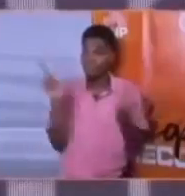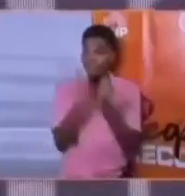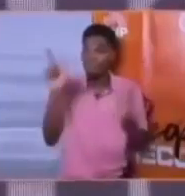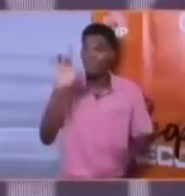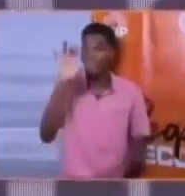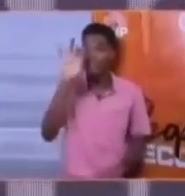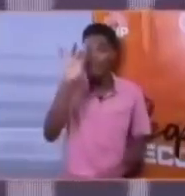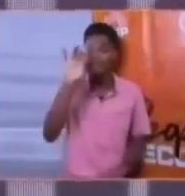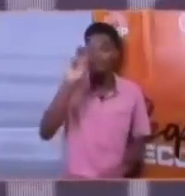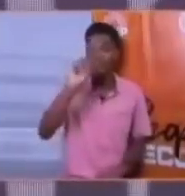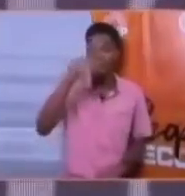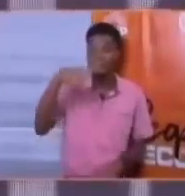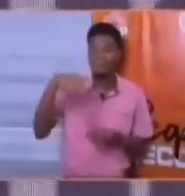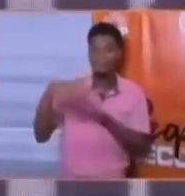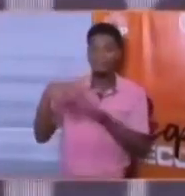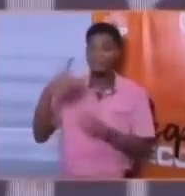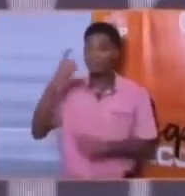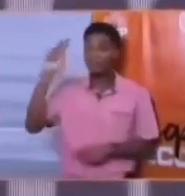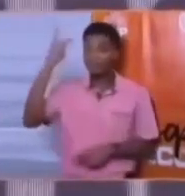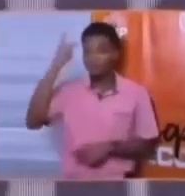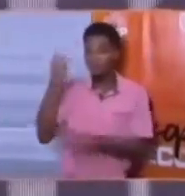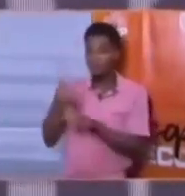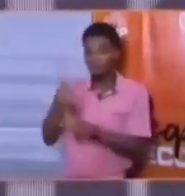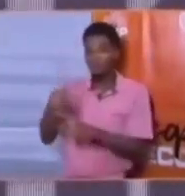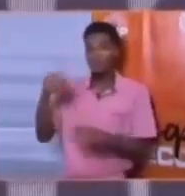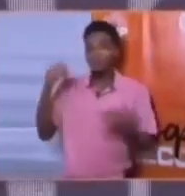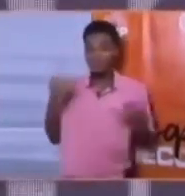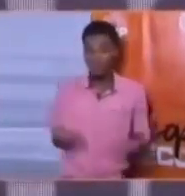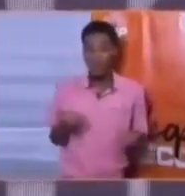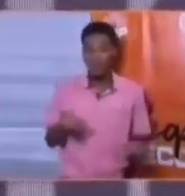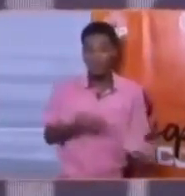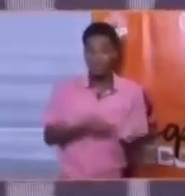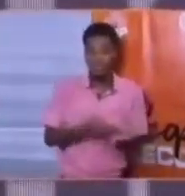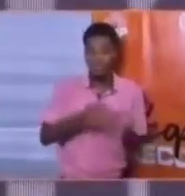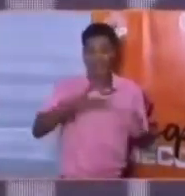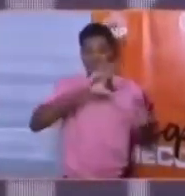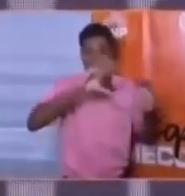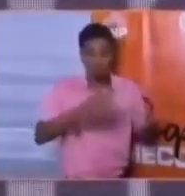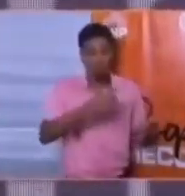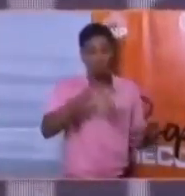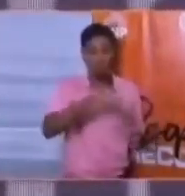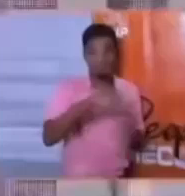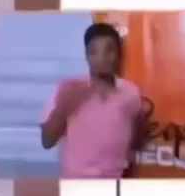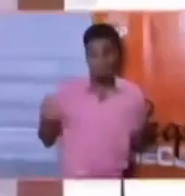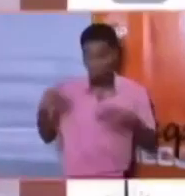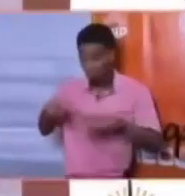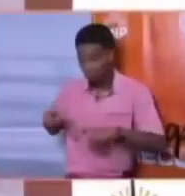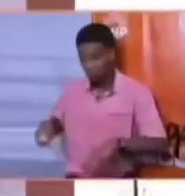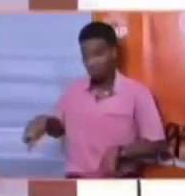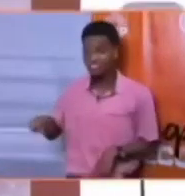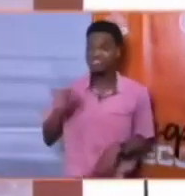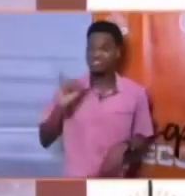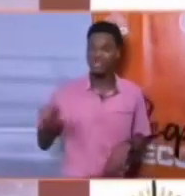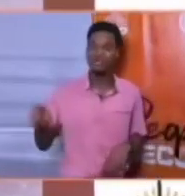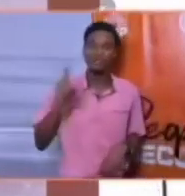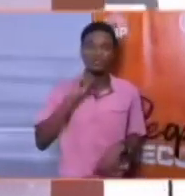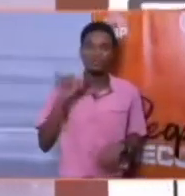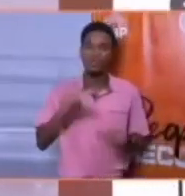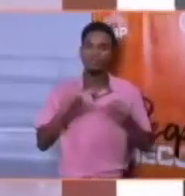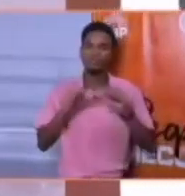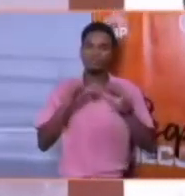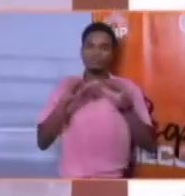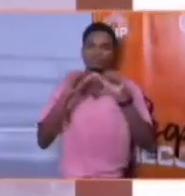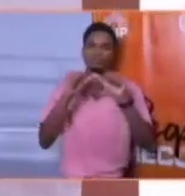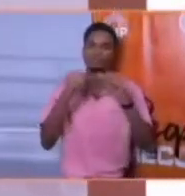are under investigation by the Integrity Commission remains a festering sore, only